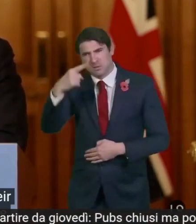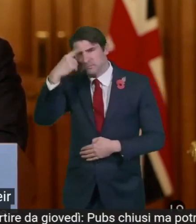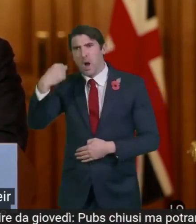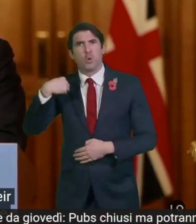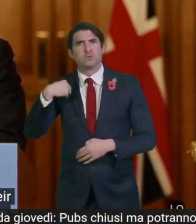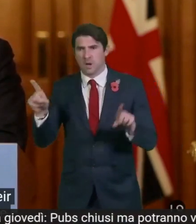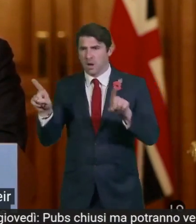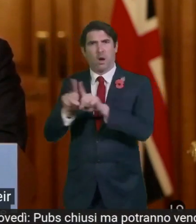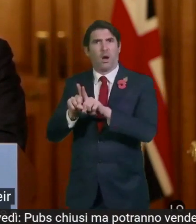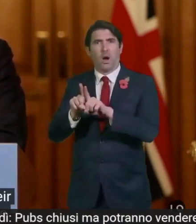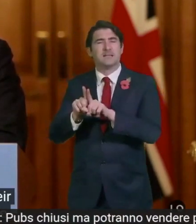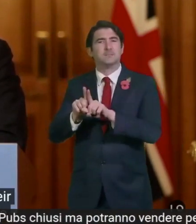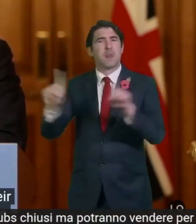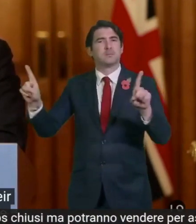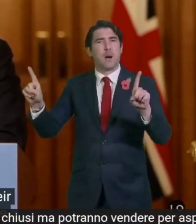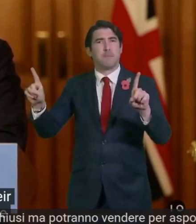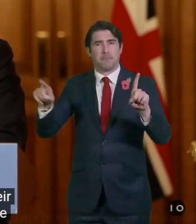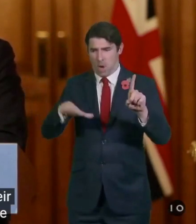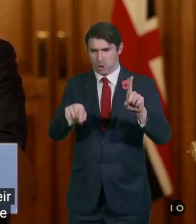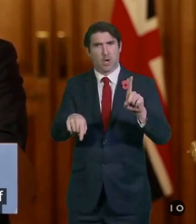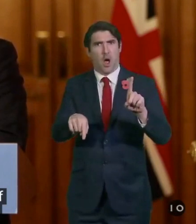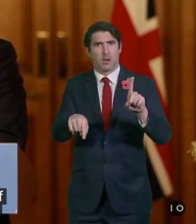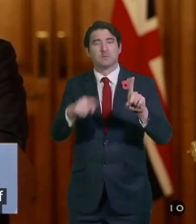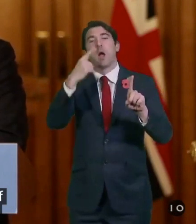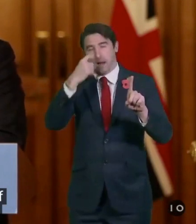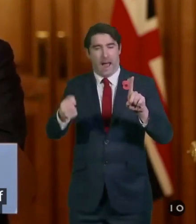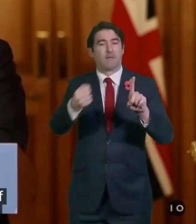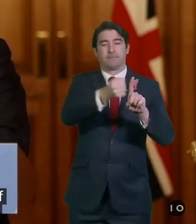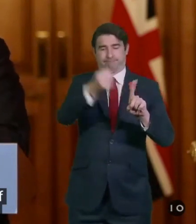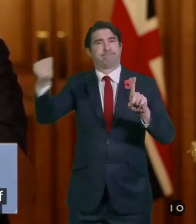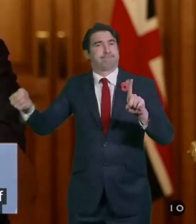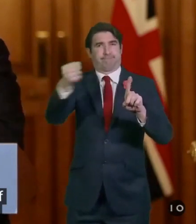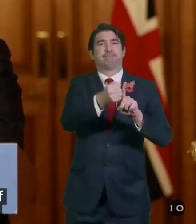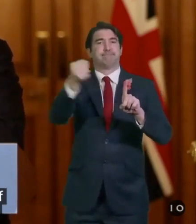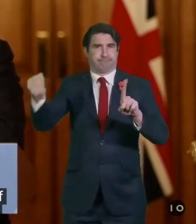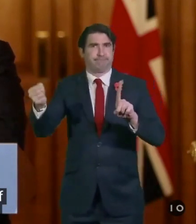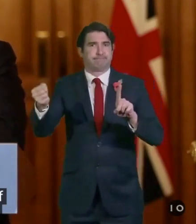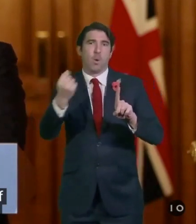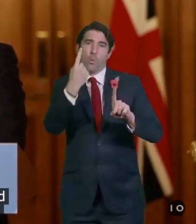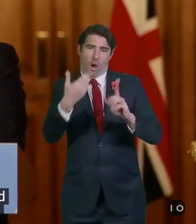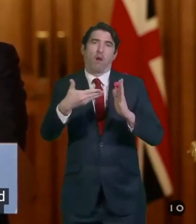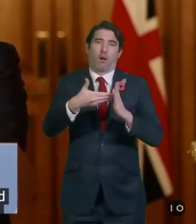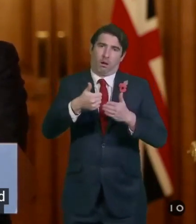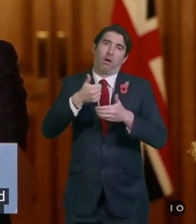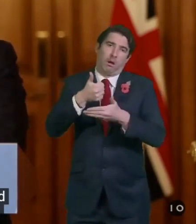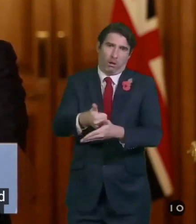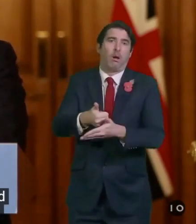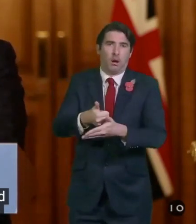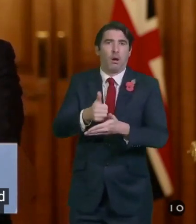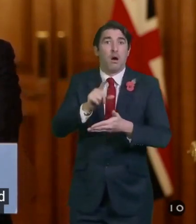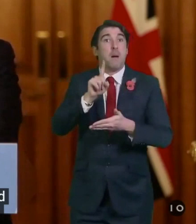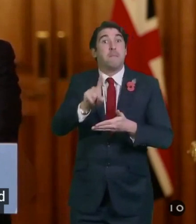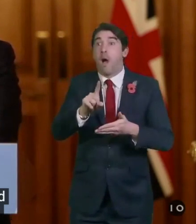or over the age of 60, you should be especially careful to follow the rules and minimize your contacts with others. I know how